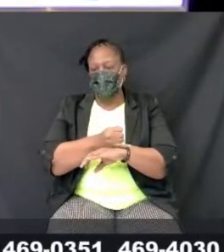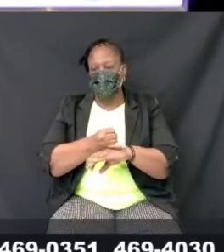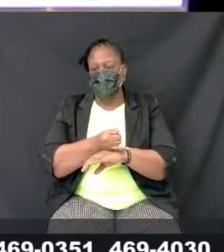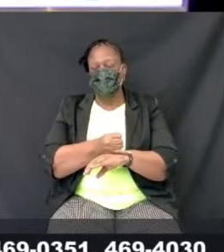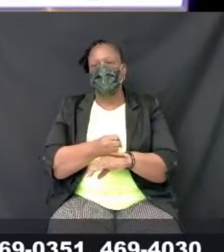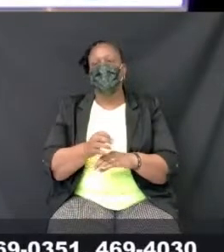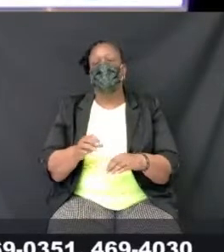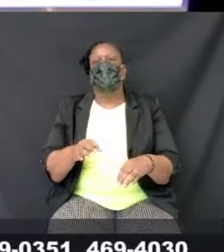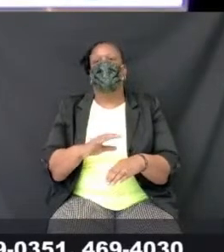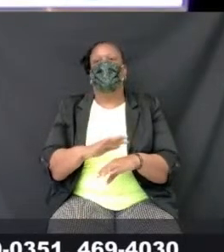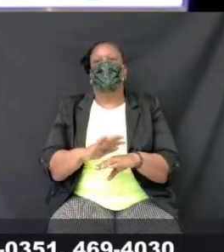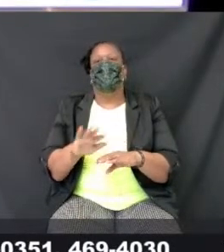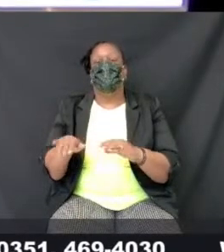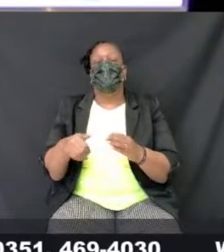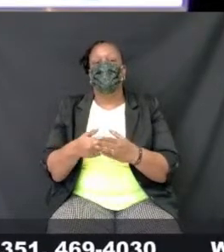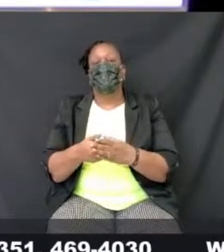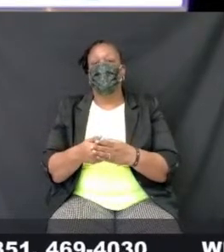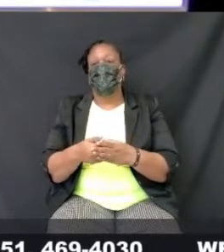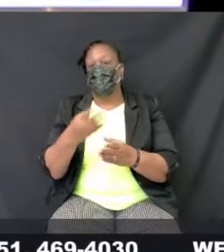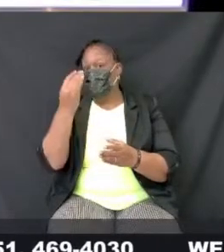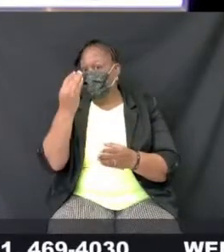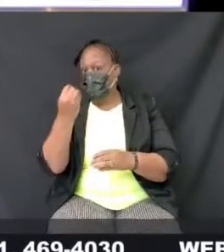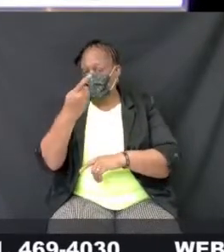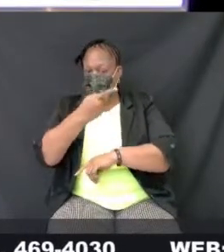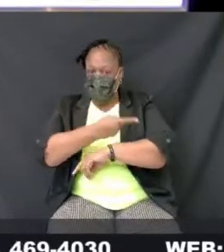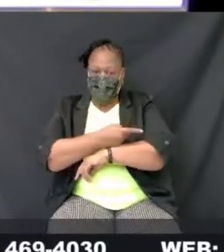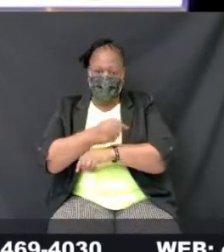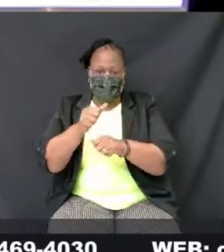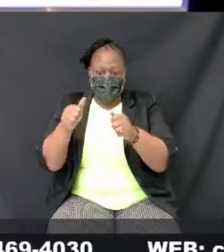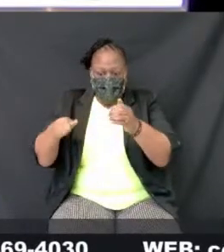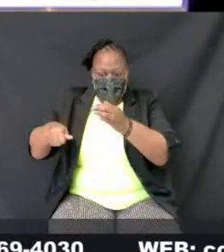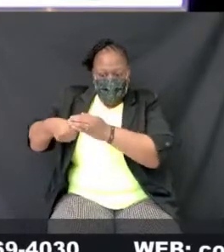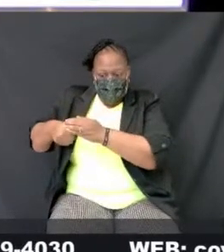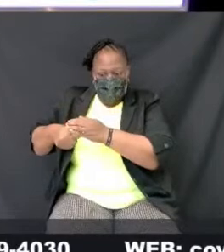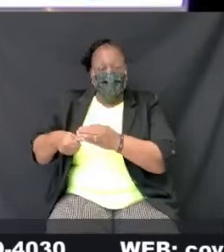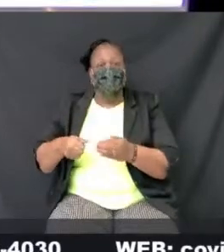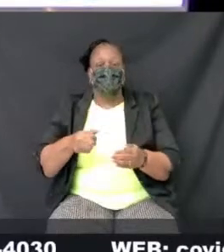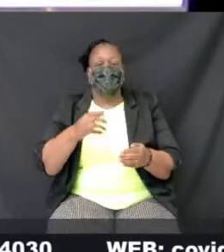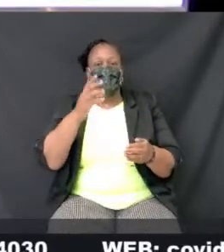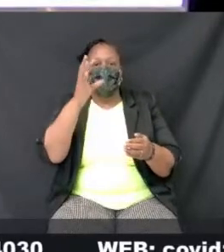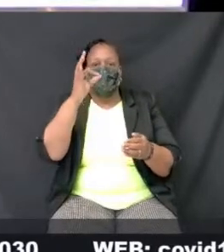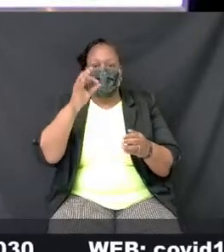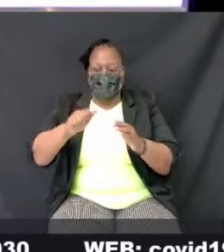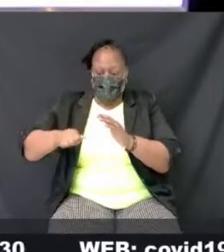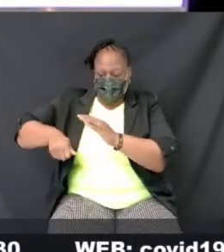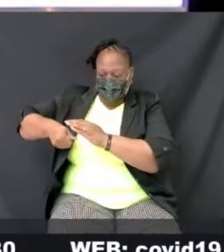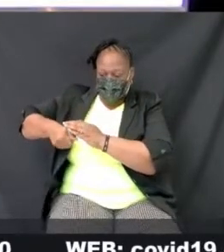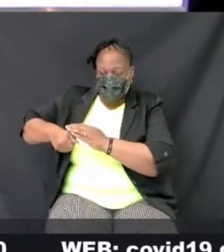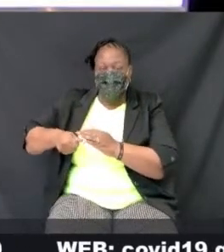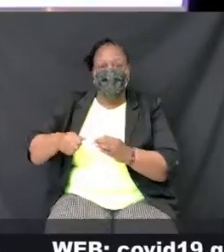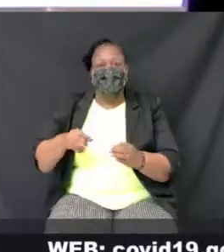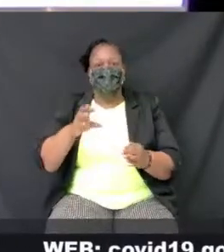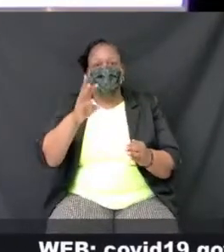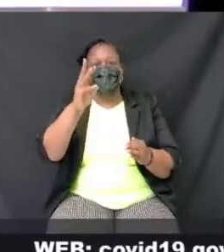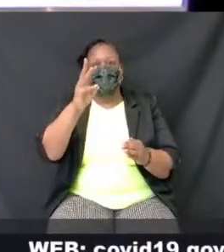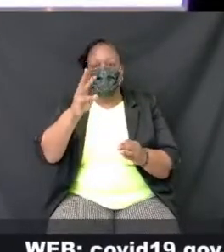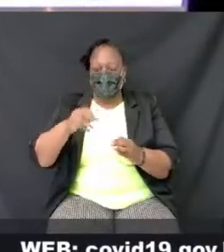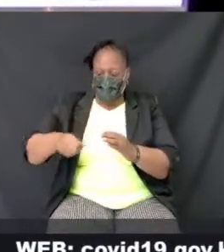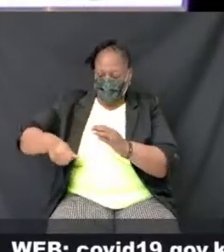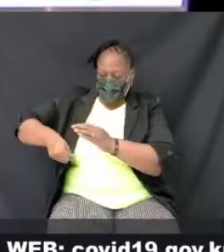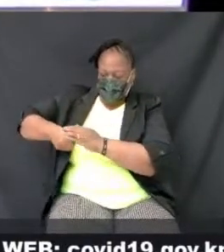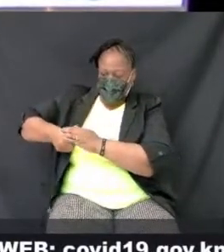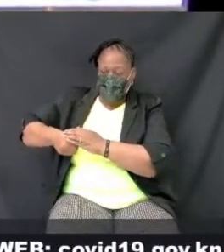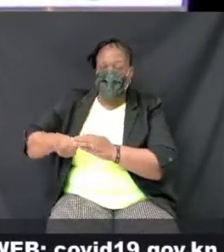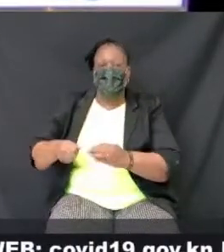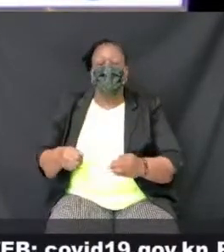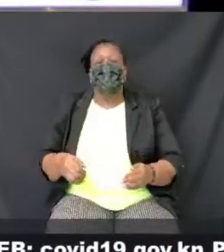our borders. We had the 14-day quarantine followed by 9, then 6, and now you can test negative